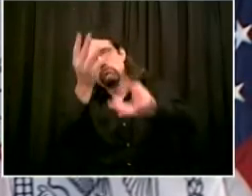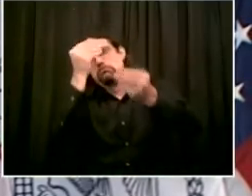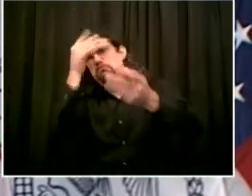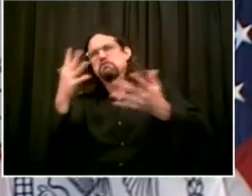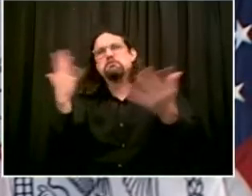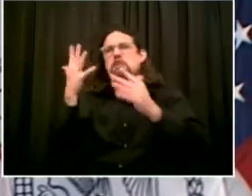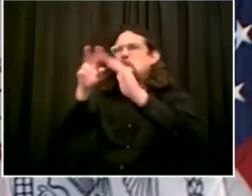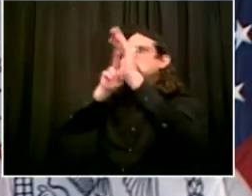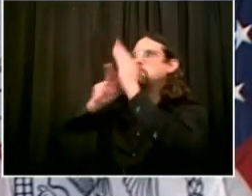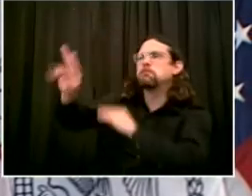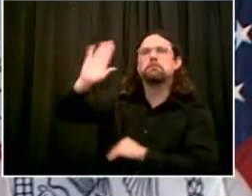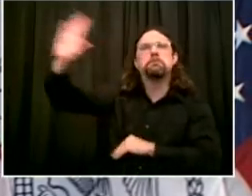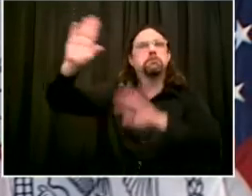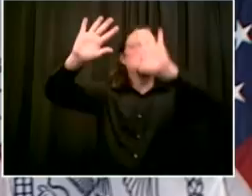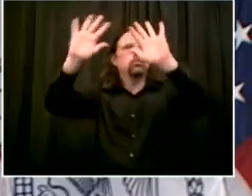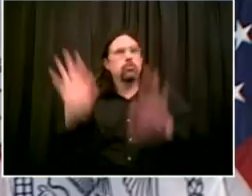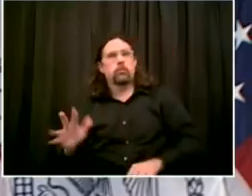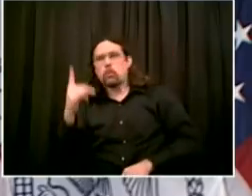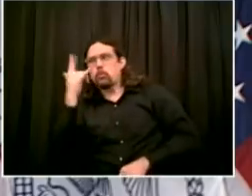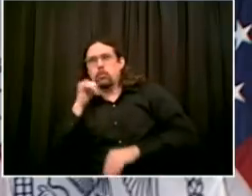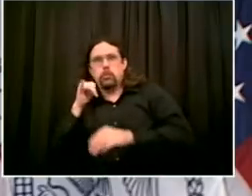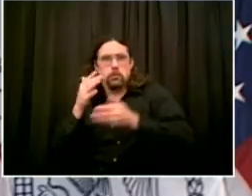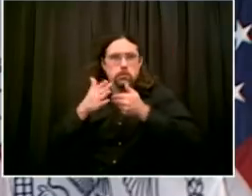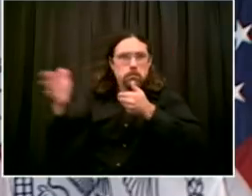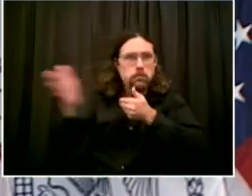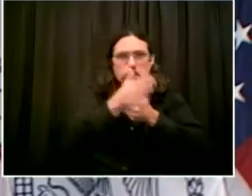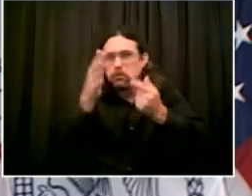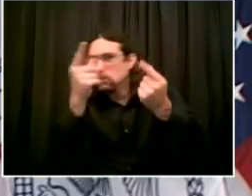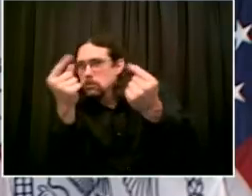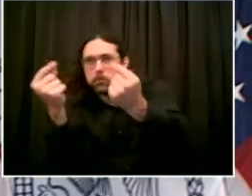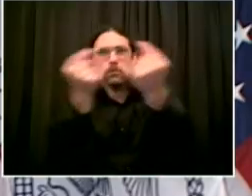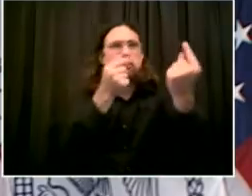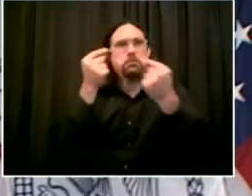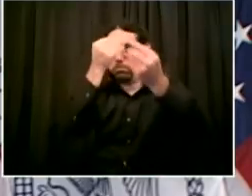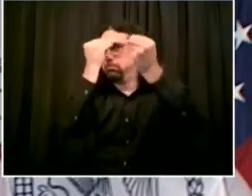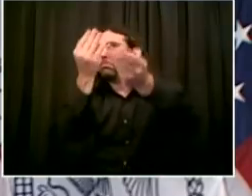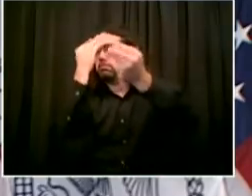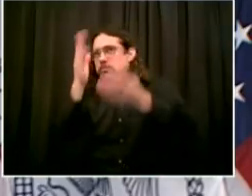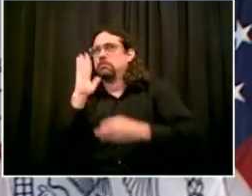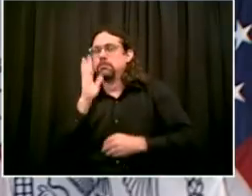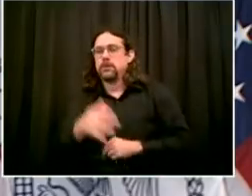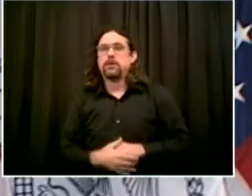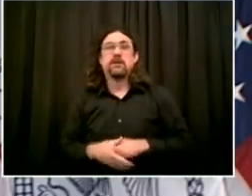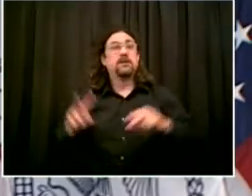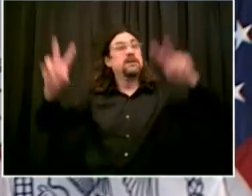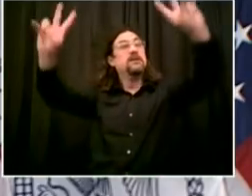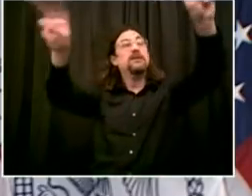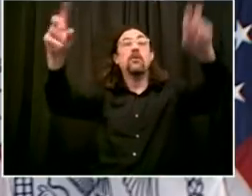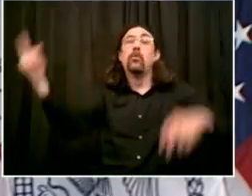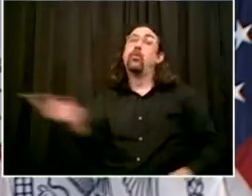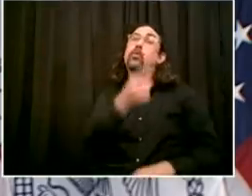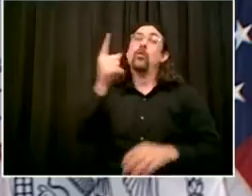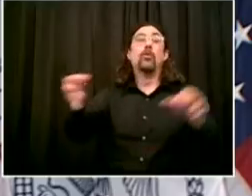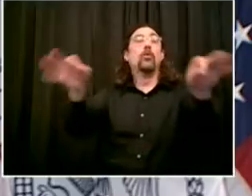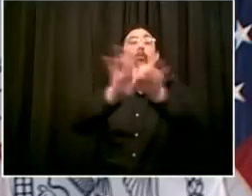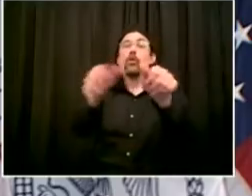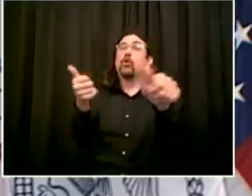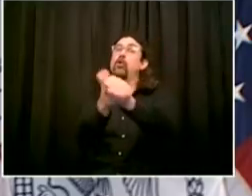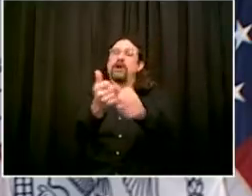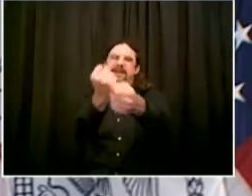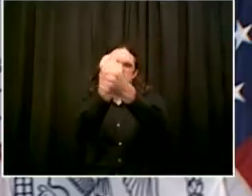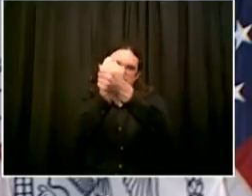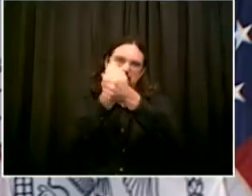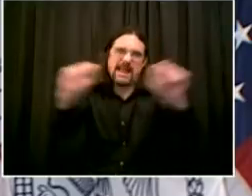never want to underestimate it either. So better safe than sorry. Let's all get ready for this storm. Now, I want to go